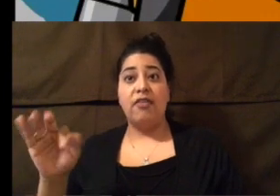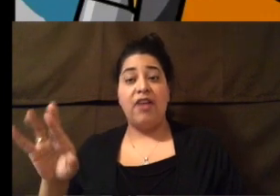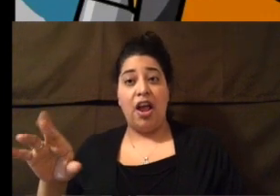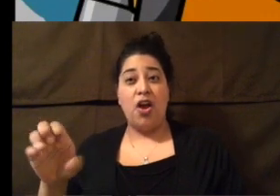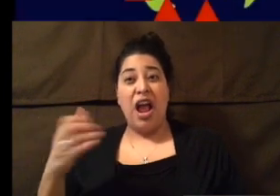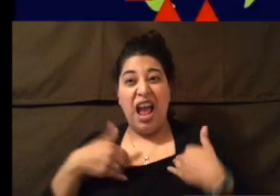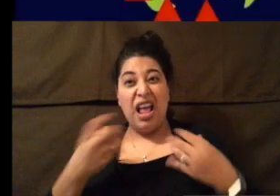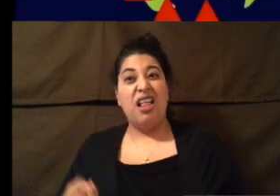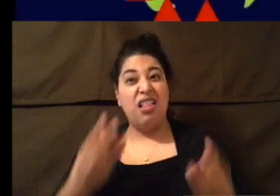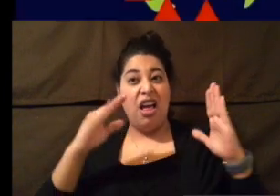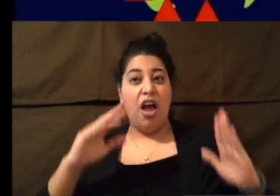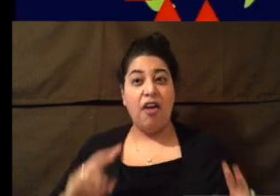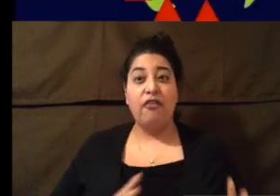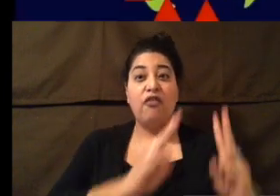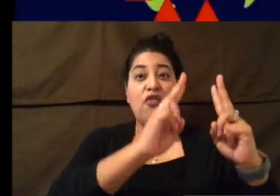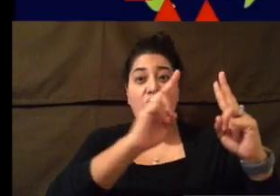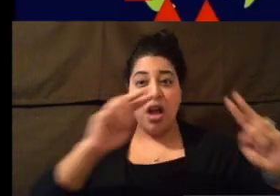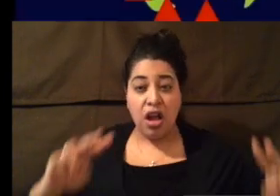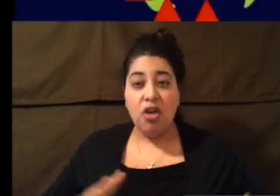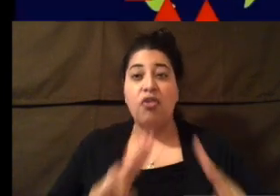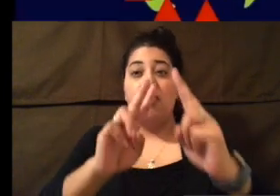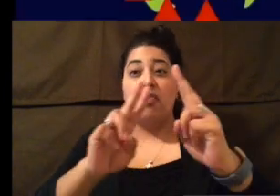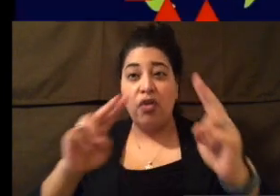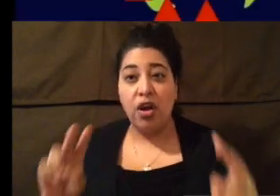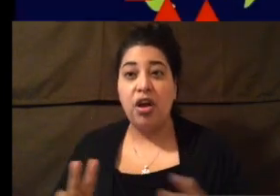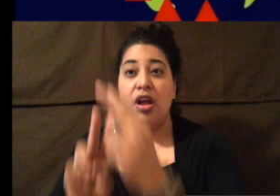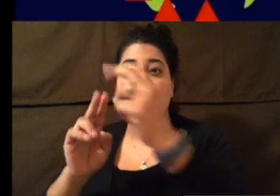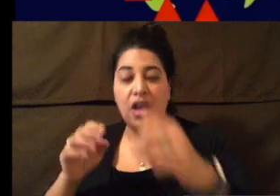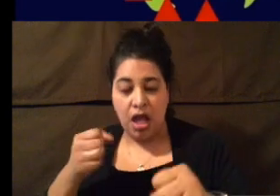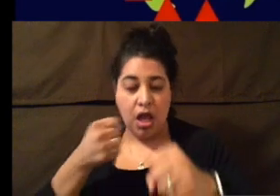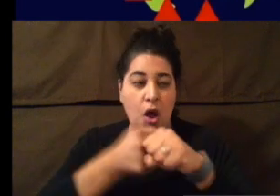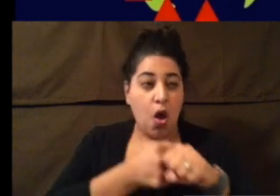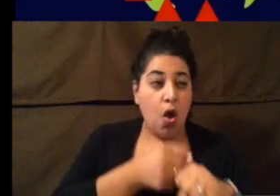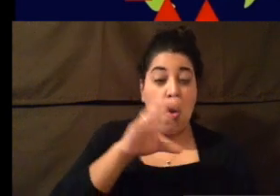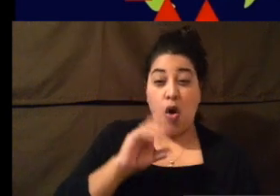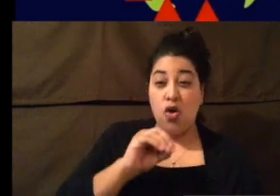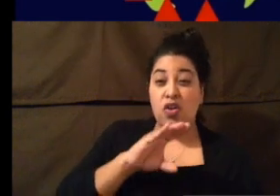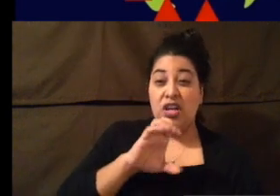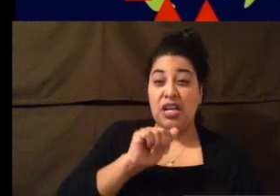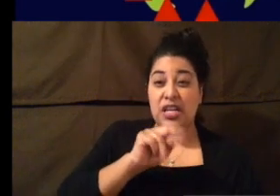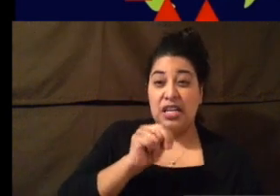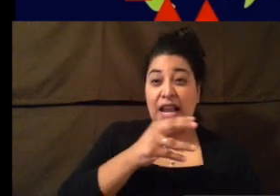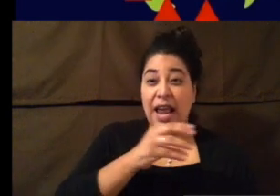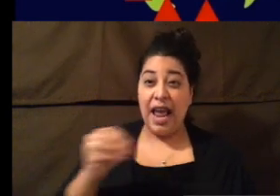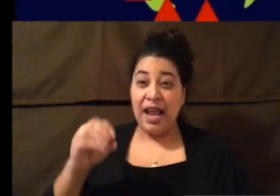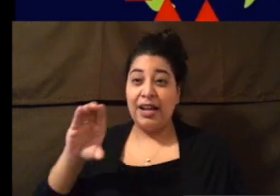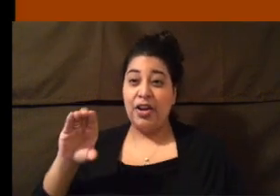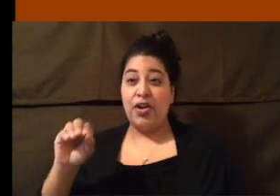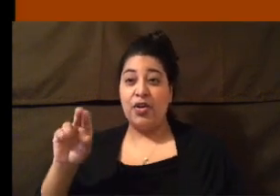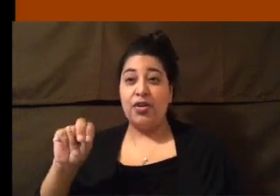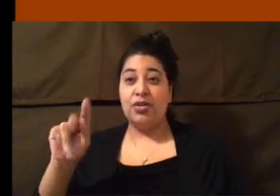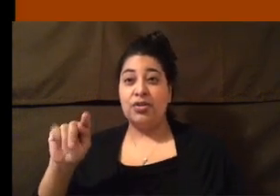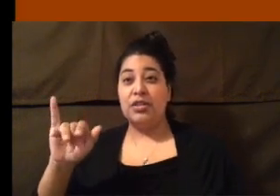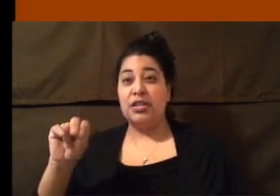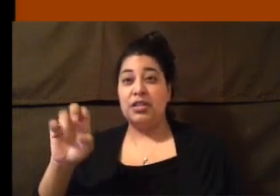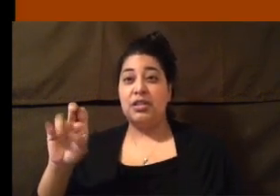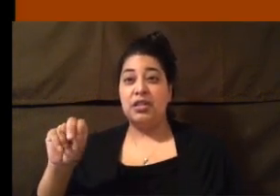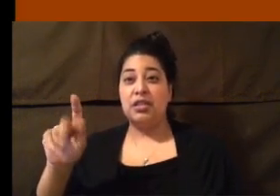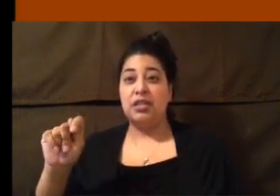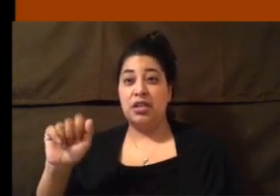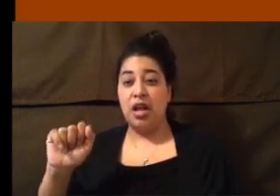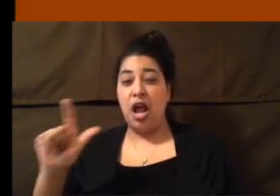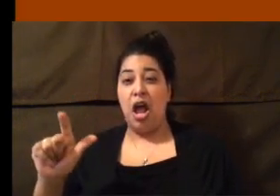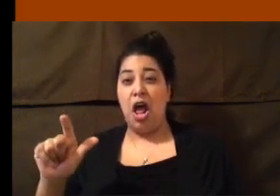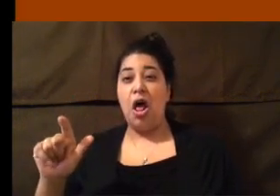area. Its eruptions are fueled by collisions between ocean plates and continental plates. The ocean plate